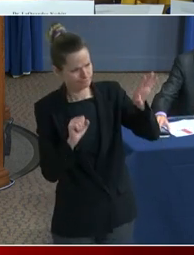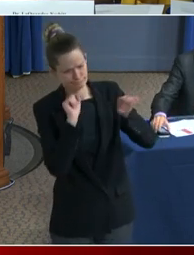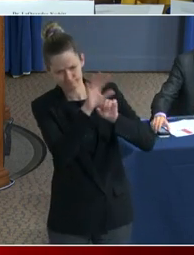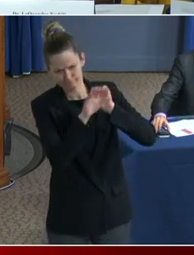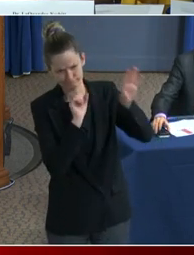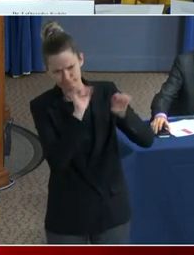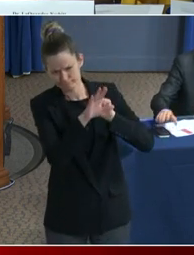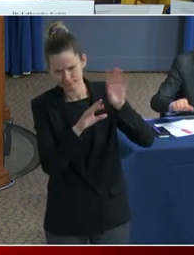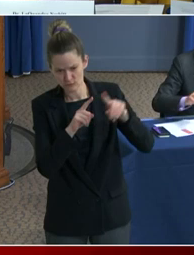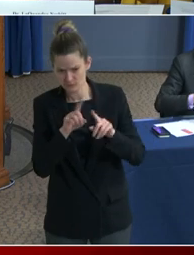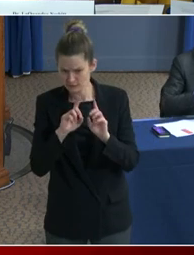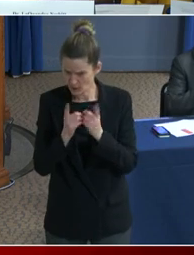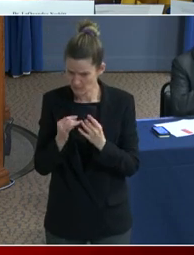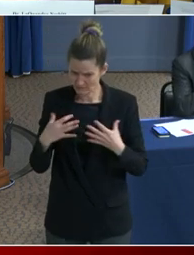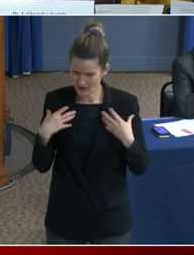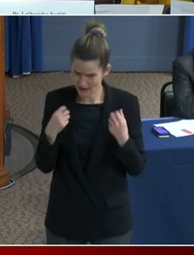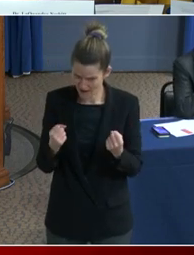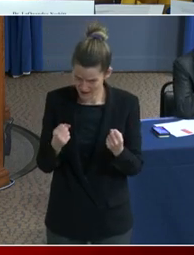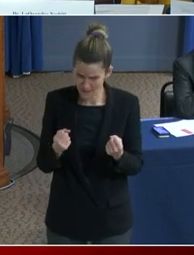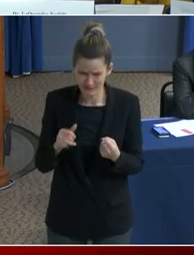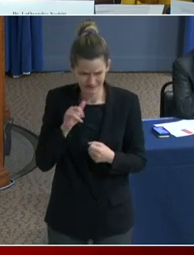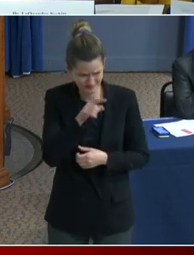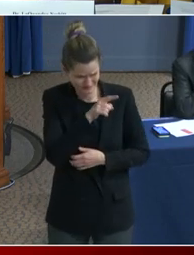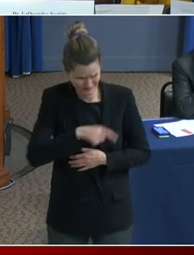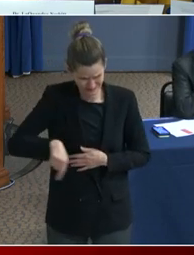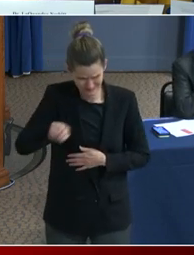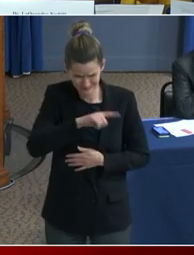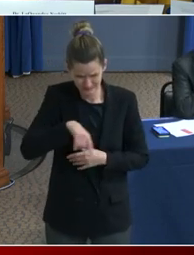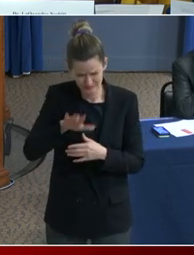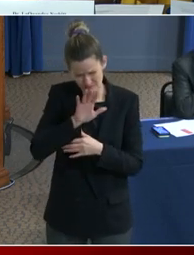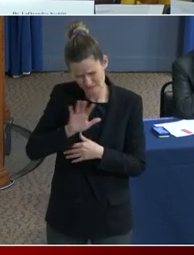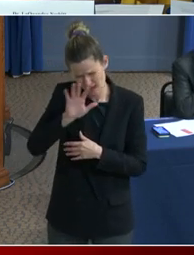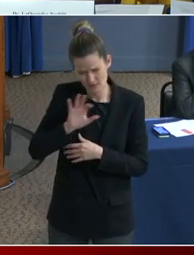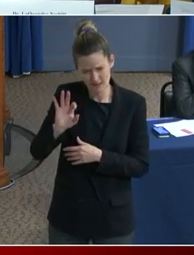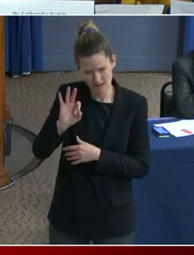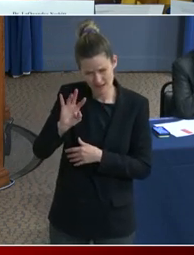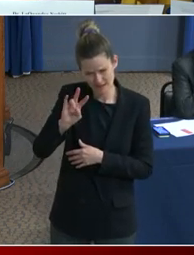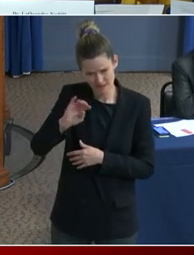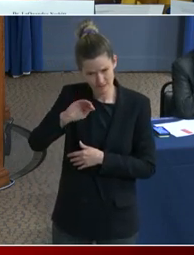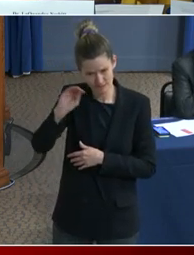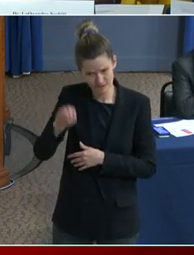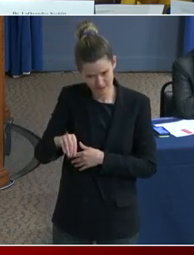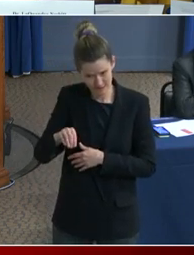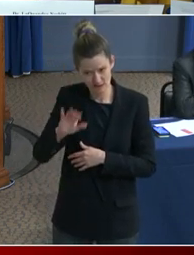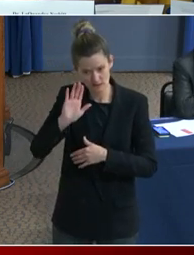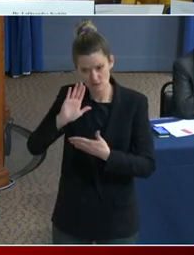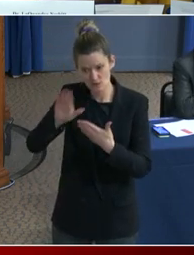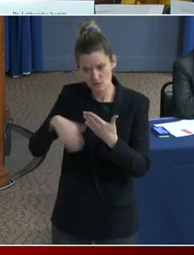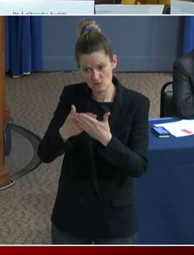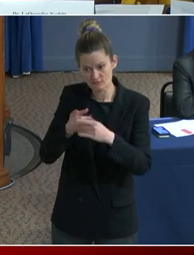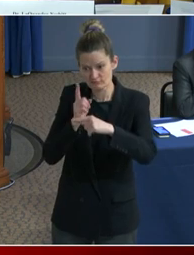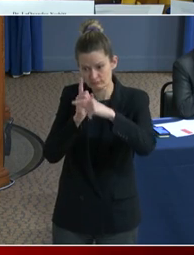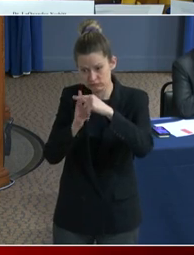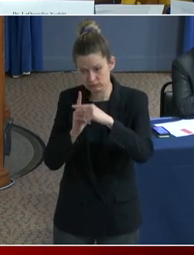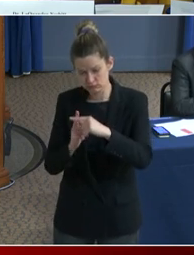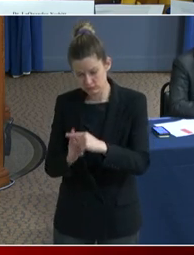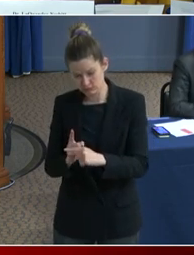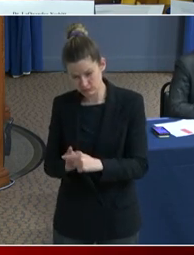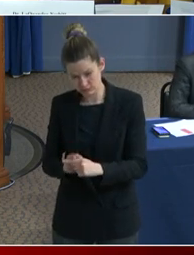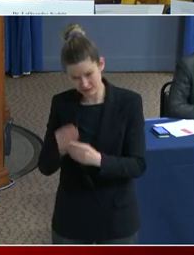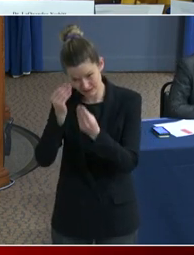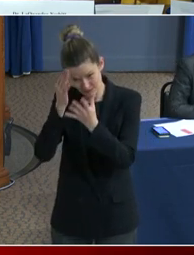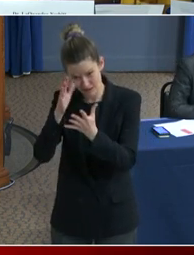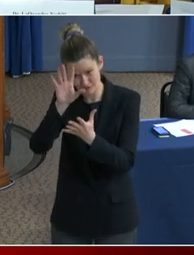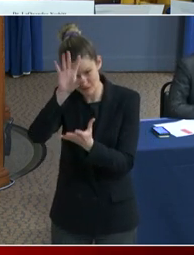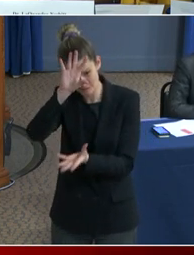PHL. And about 97% of all positive specimens that were sequenced were positive